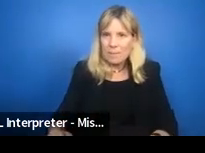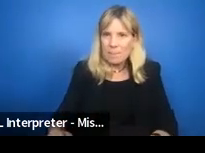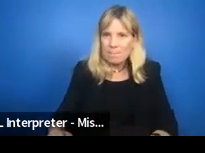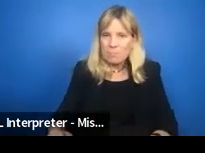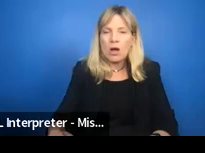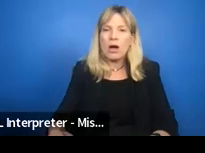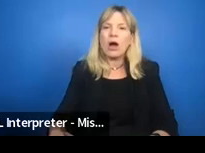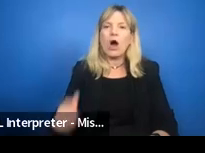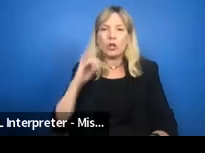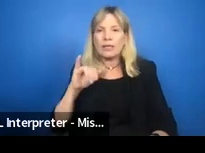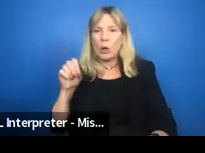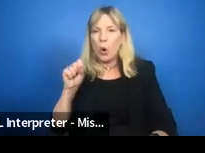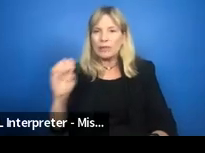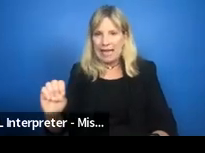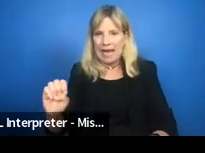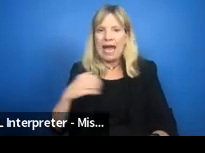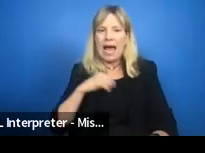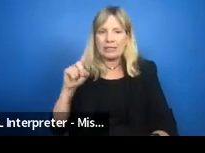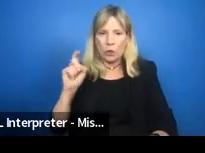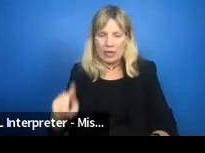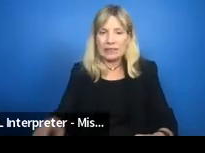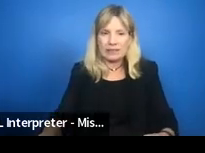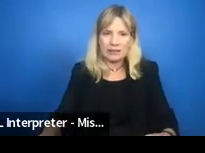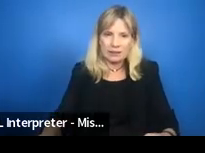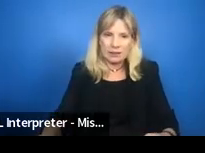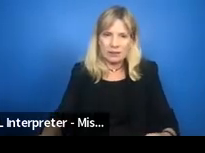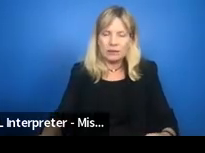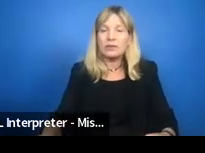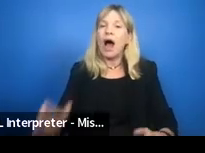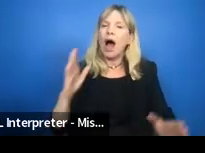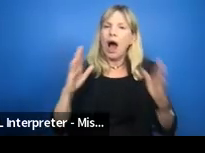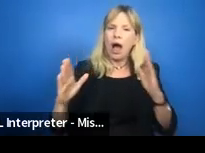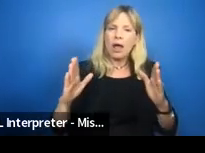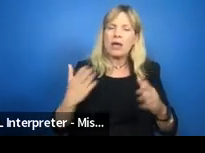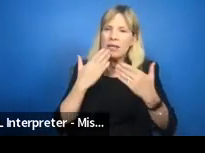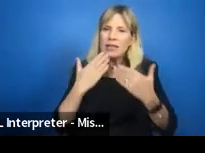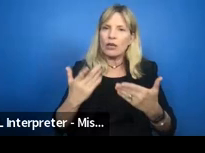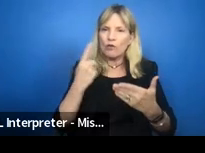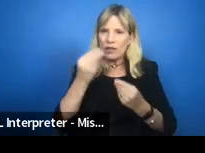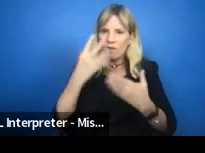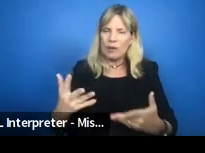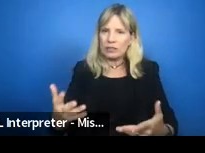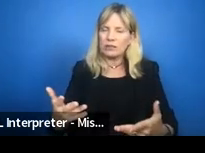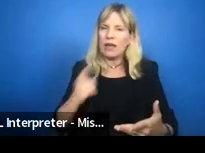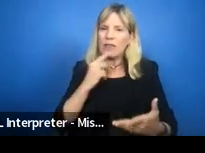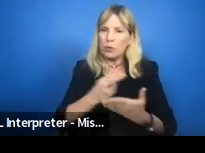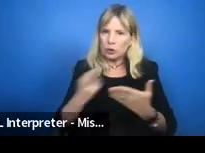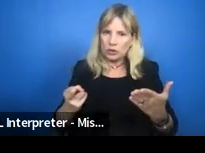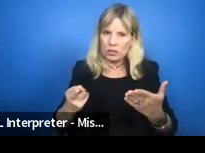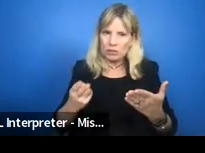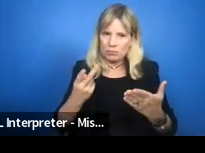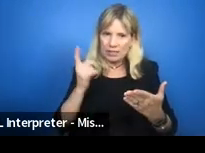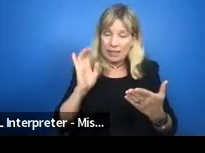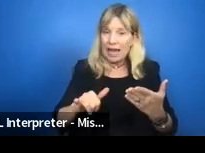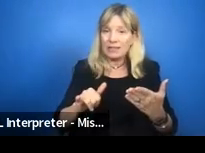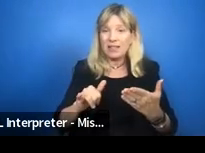Looks like Jose has a question. Hi, thank you for the information and the resources, because that's